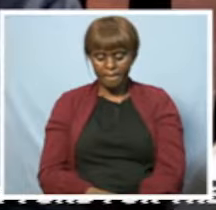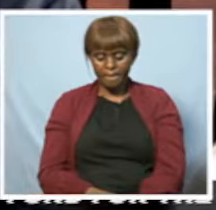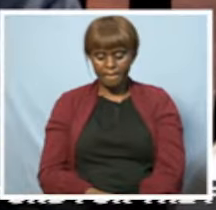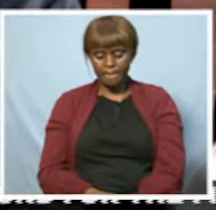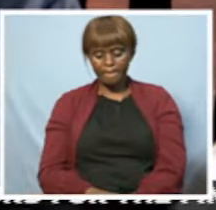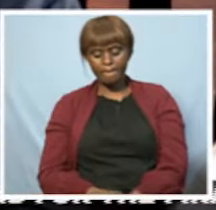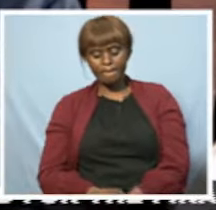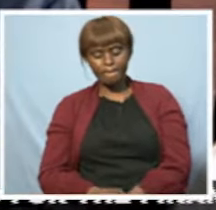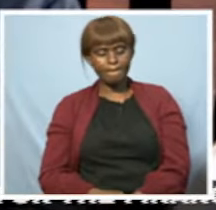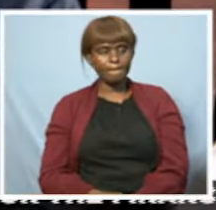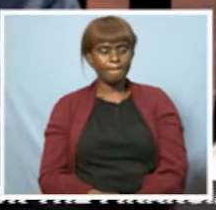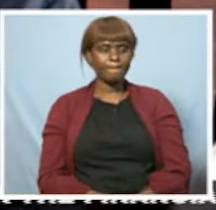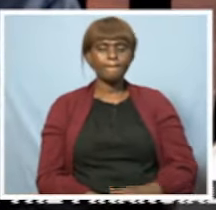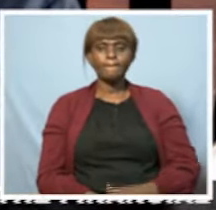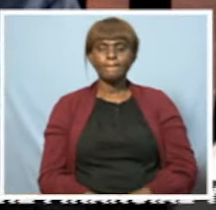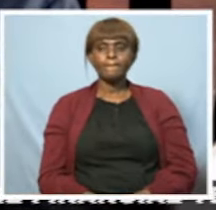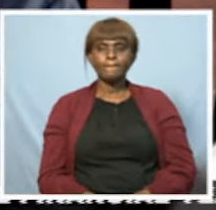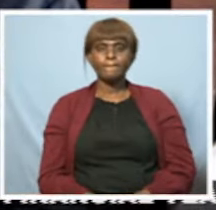this report.